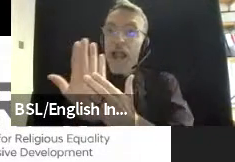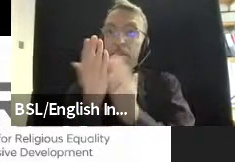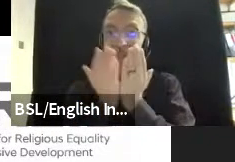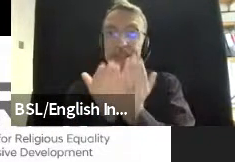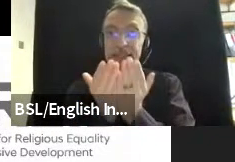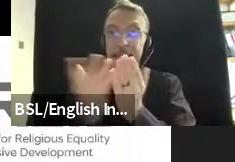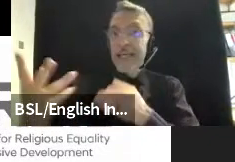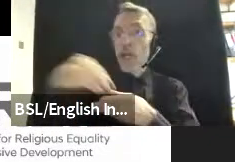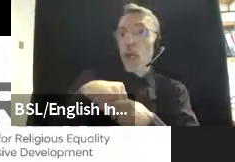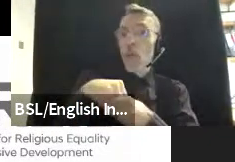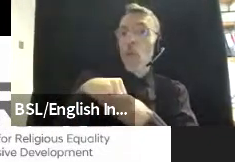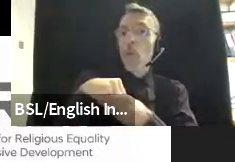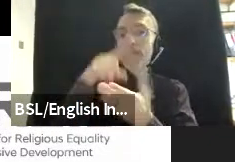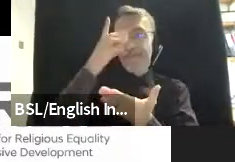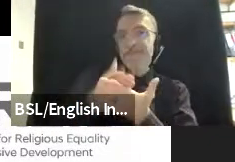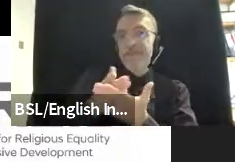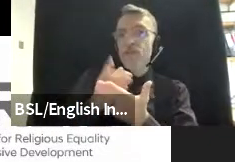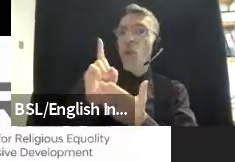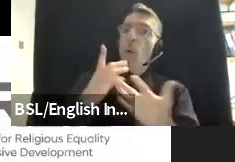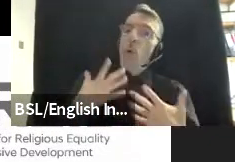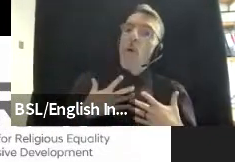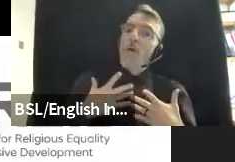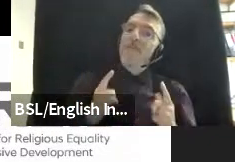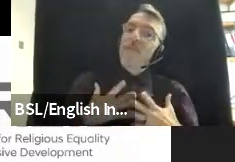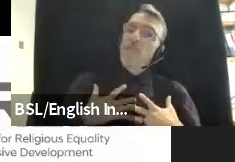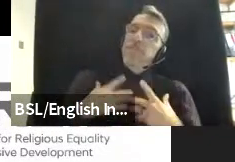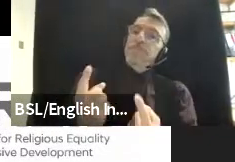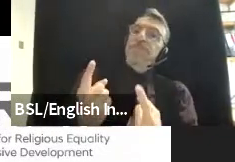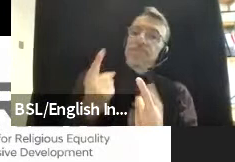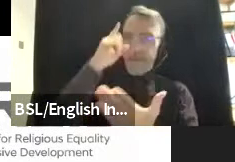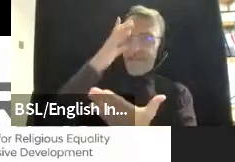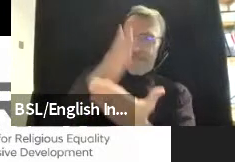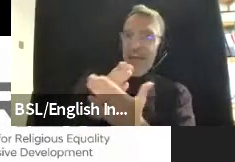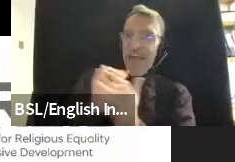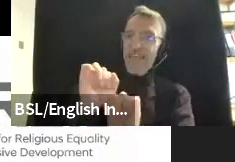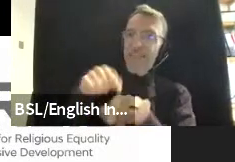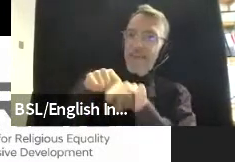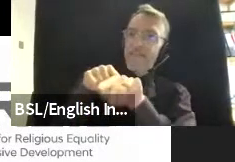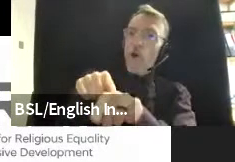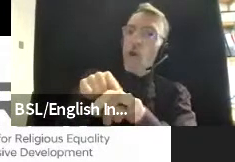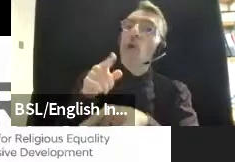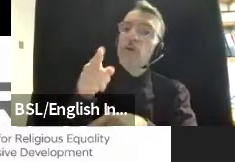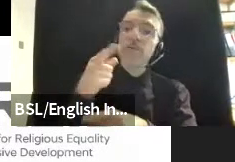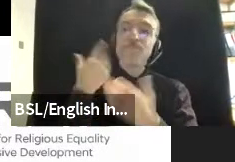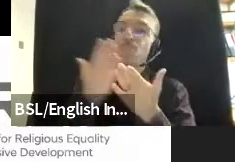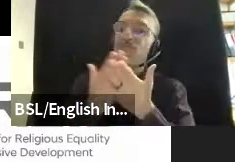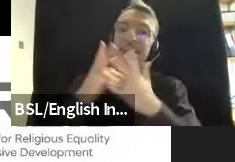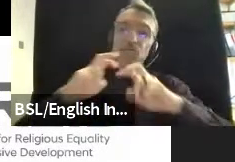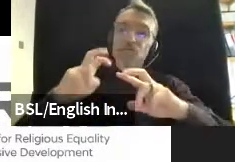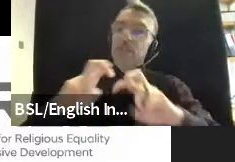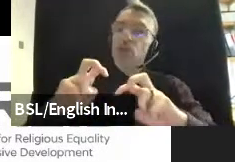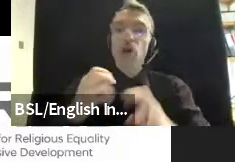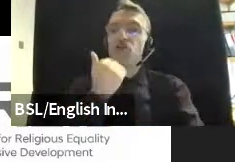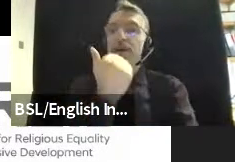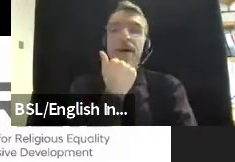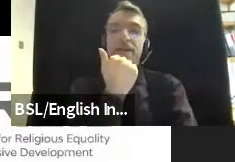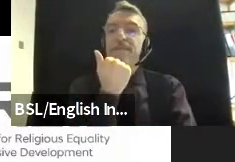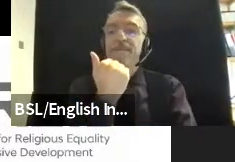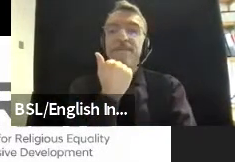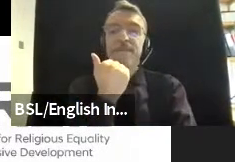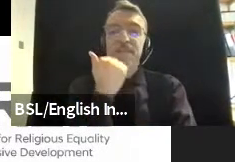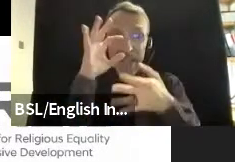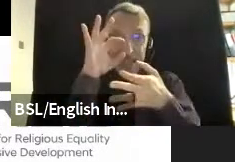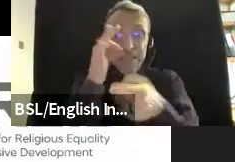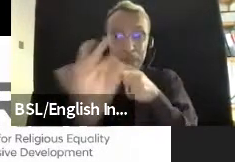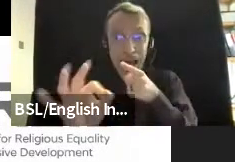think freedom of religion or belief, religious inequalities are not very much researched within the area of